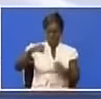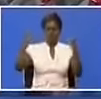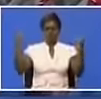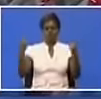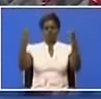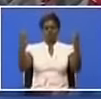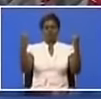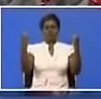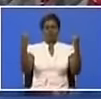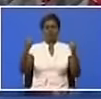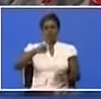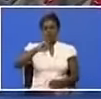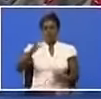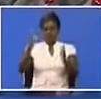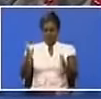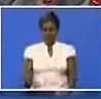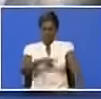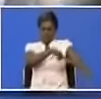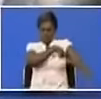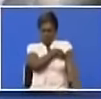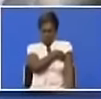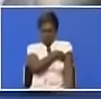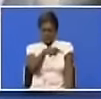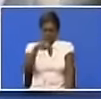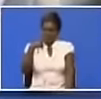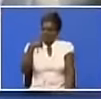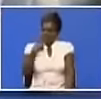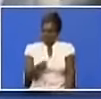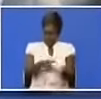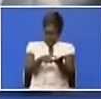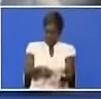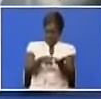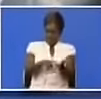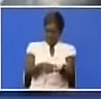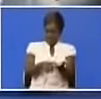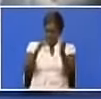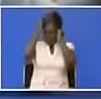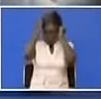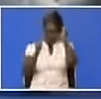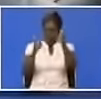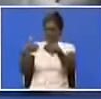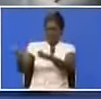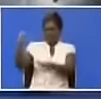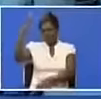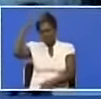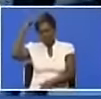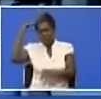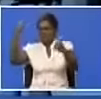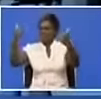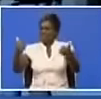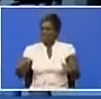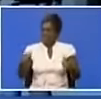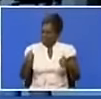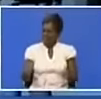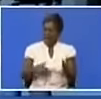overcome. The Commander-in-Chief of the Armed Forces remained adamant that the Kenyan troops will not pull out of Somalia, even after